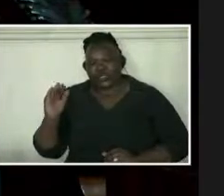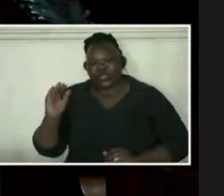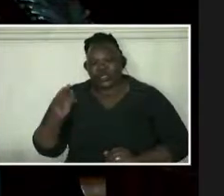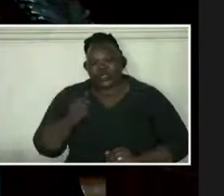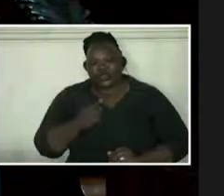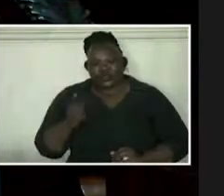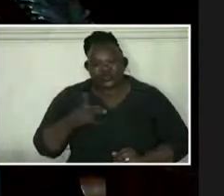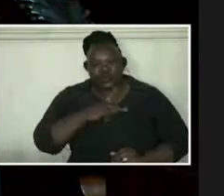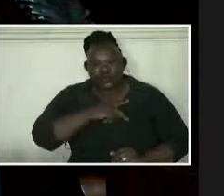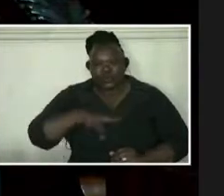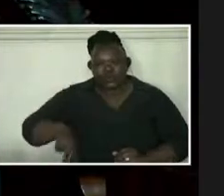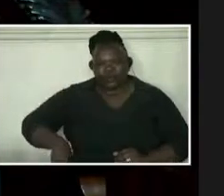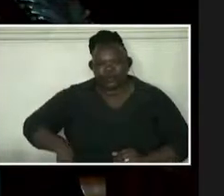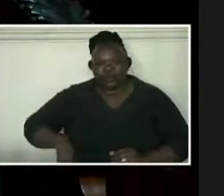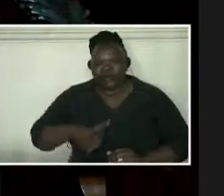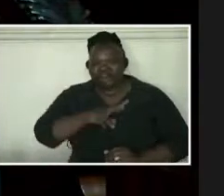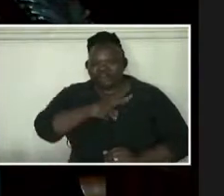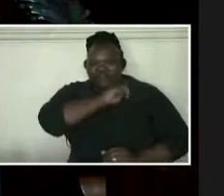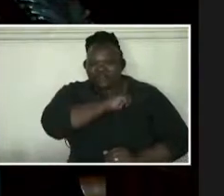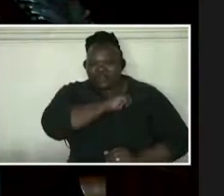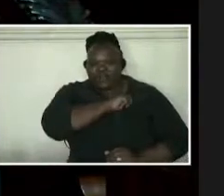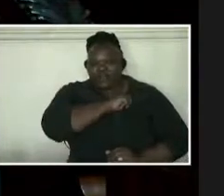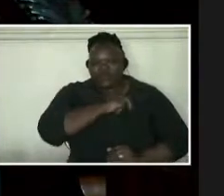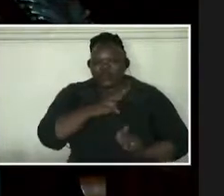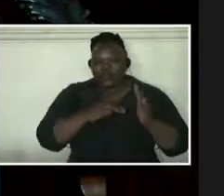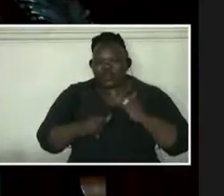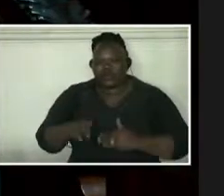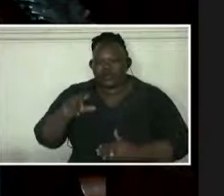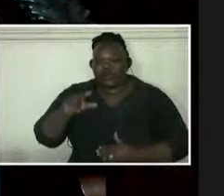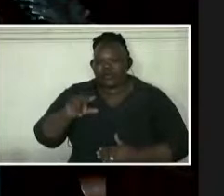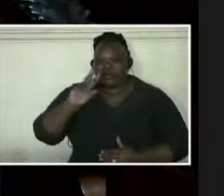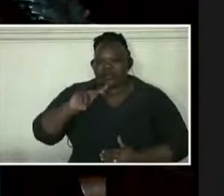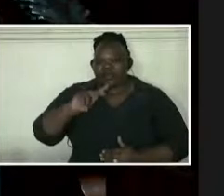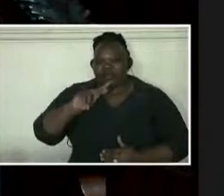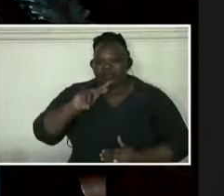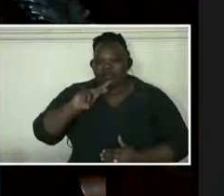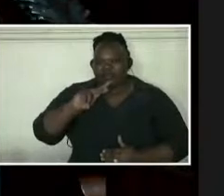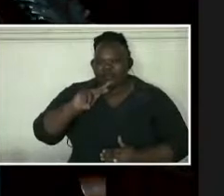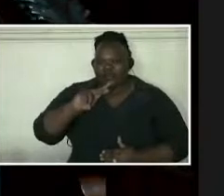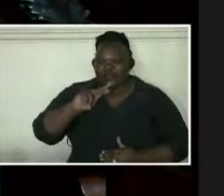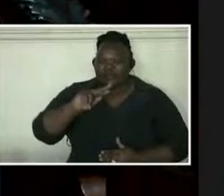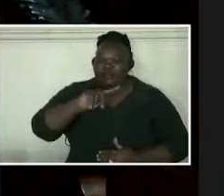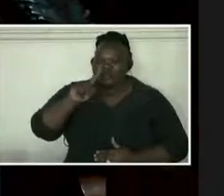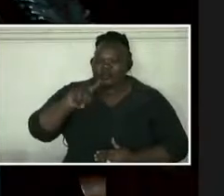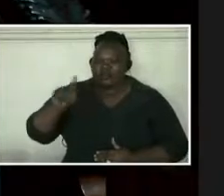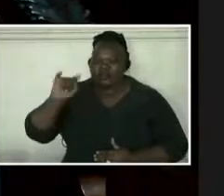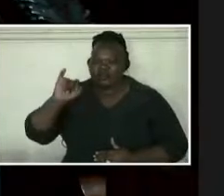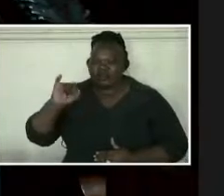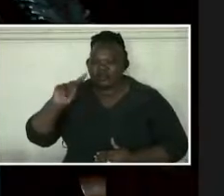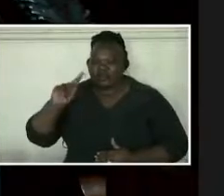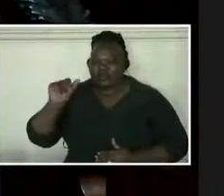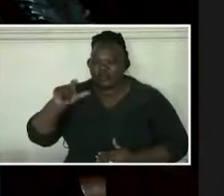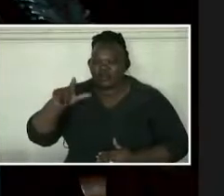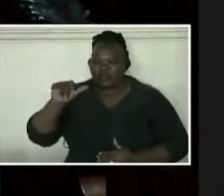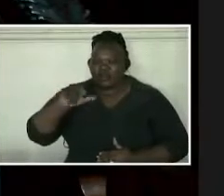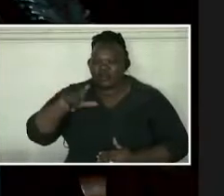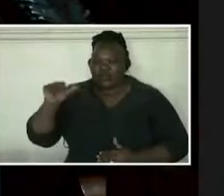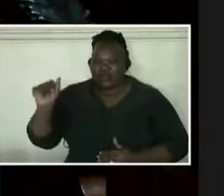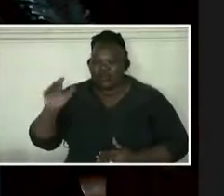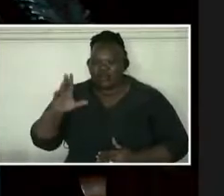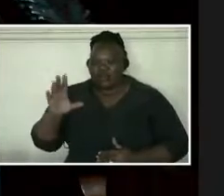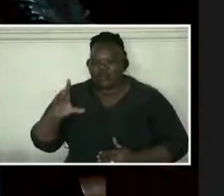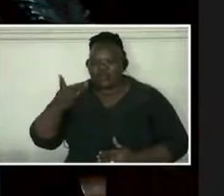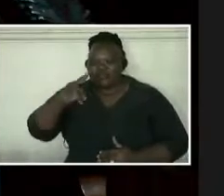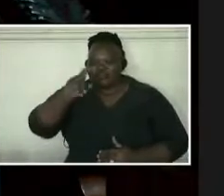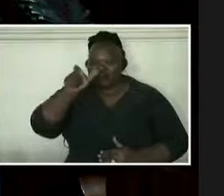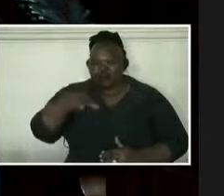the premier of kwazulu natal honorable sisters fellow members of the executive council chairperson and members